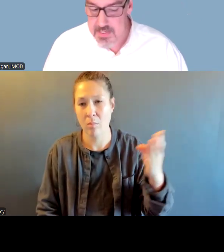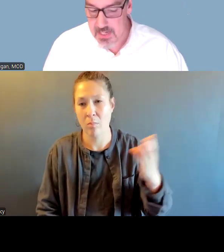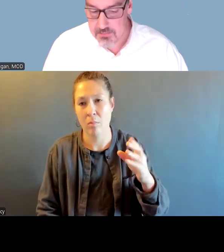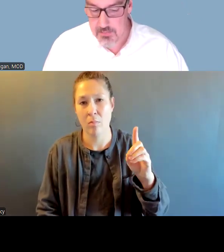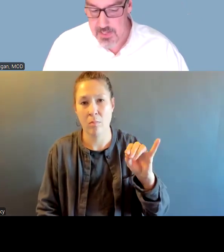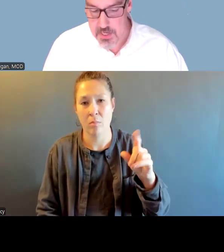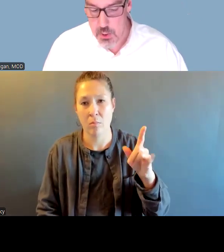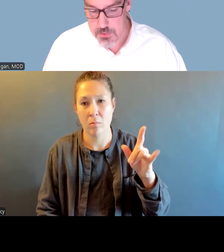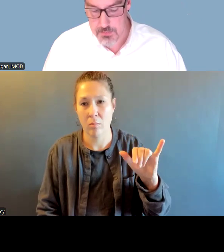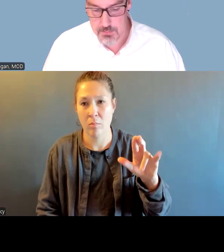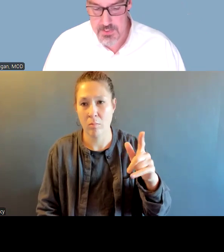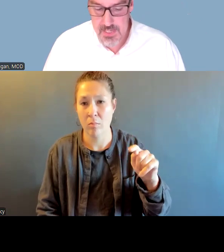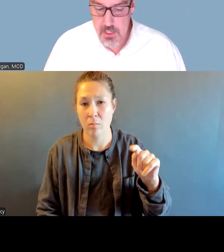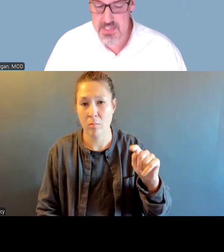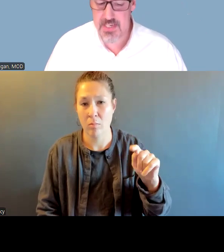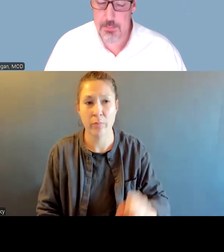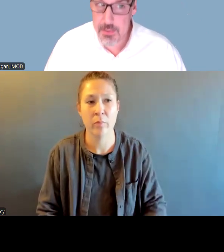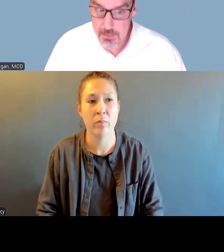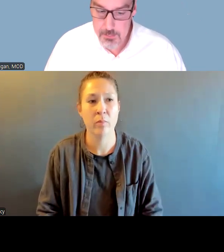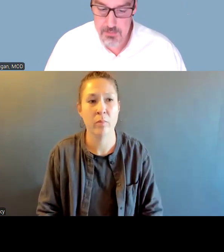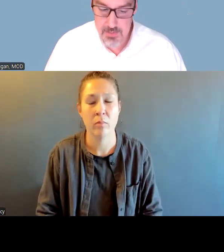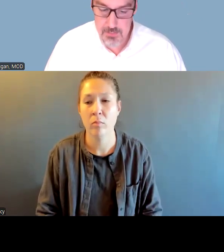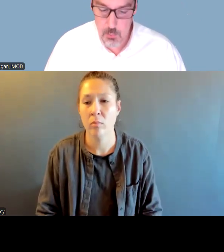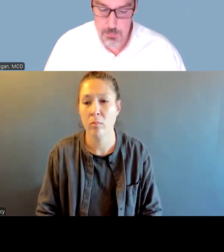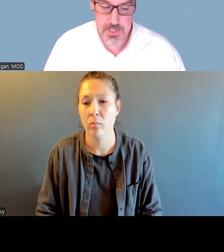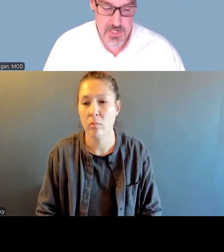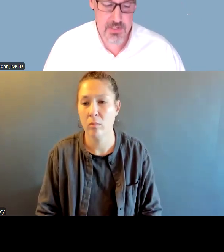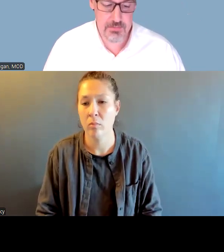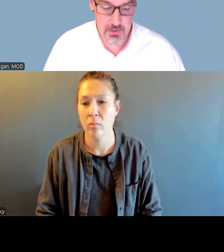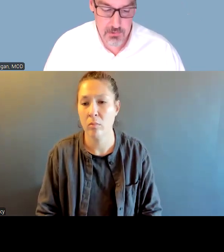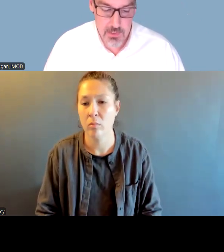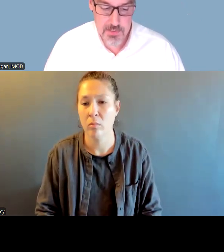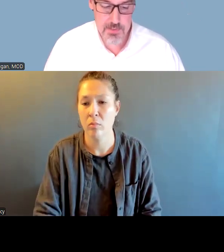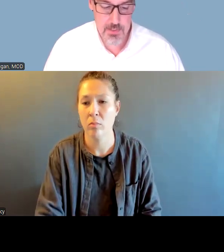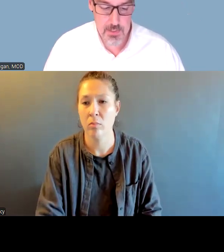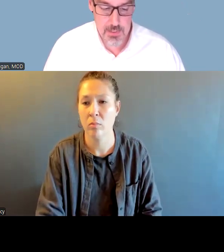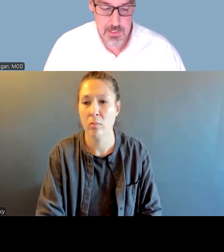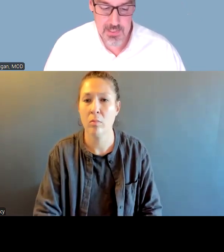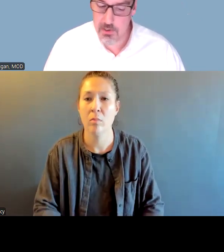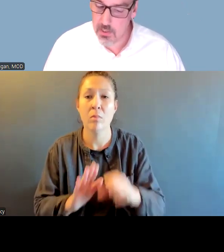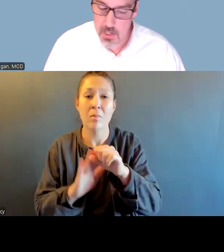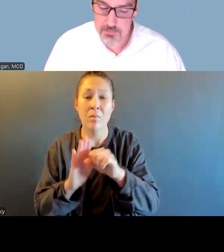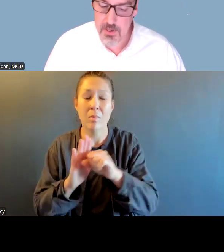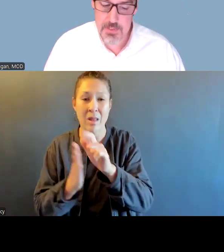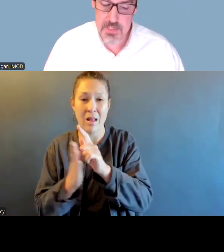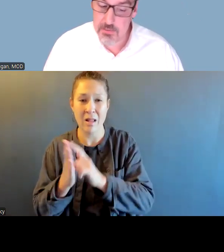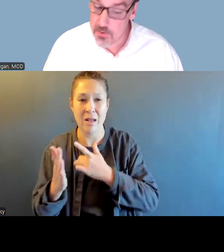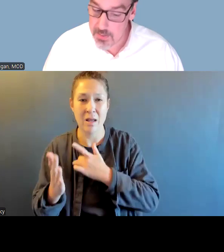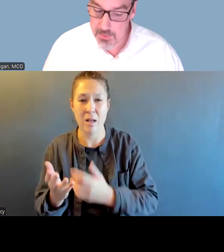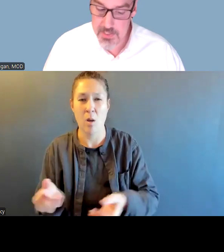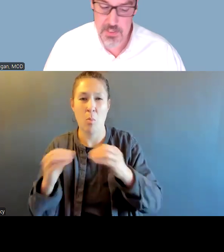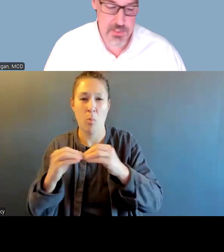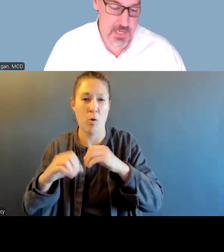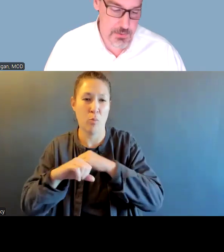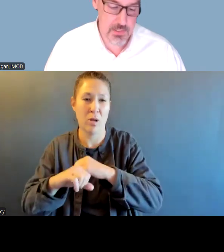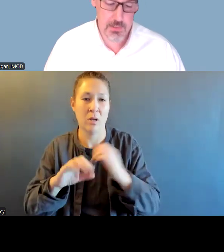As a note, state laws typically provide more protection than federal laws. And there are a lot of topics covered on that